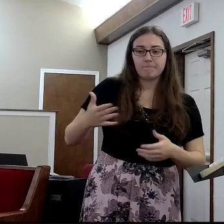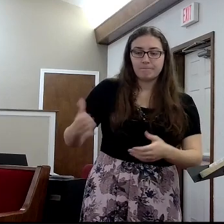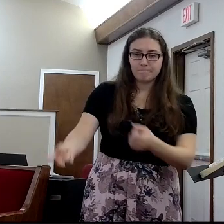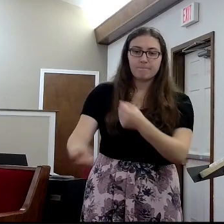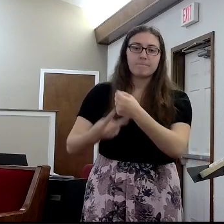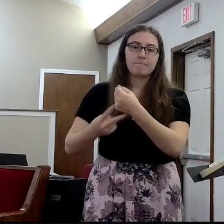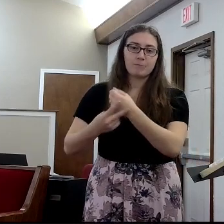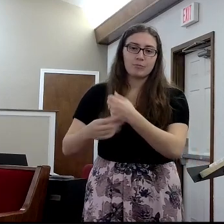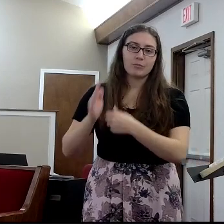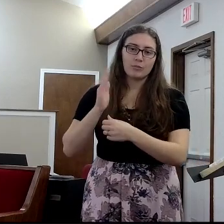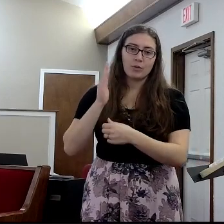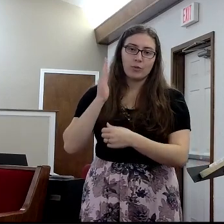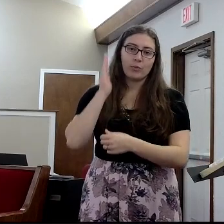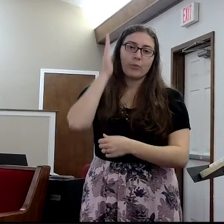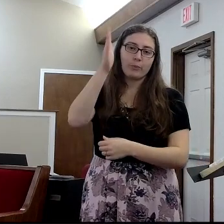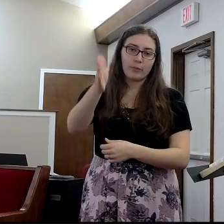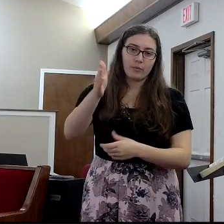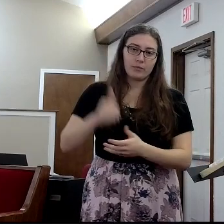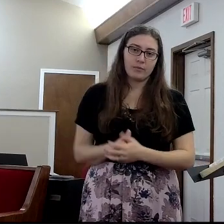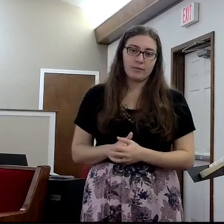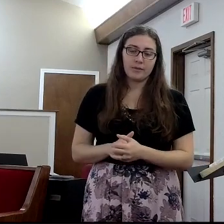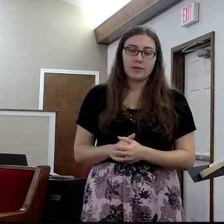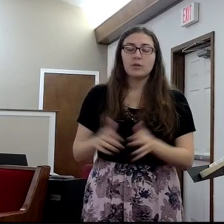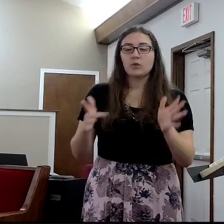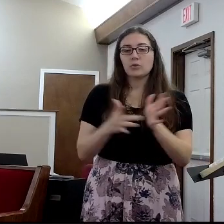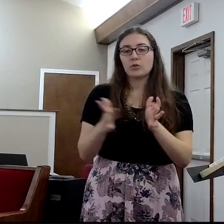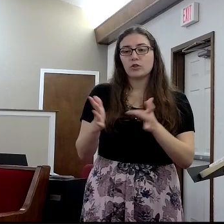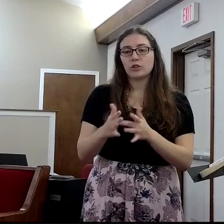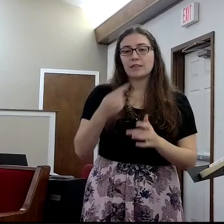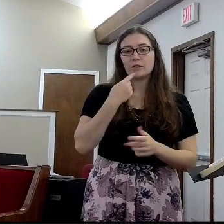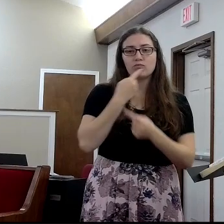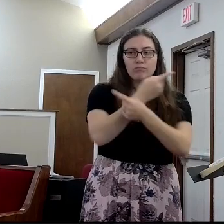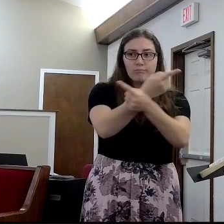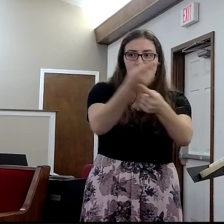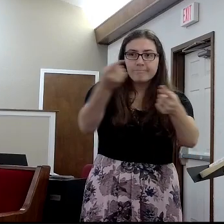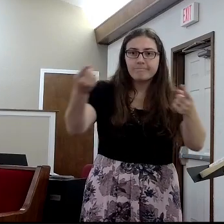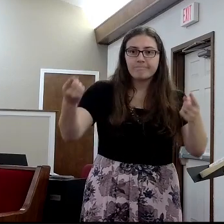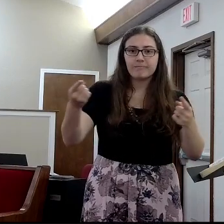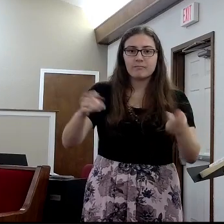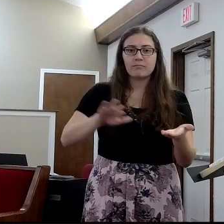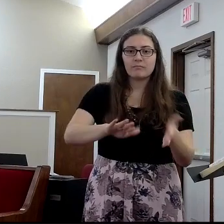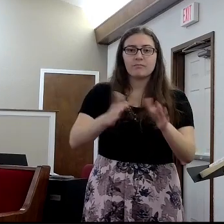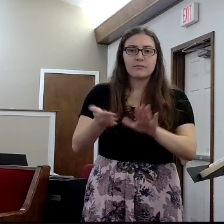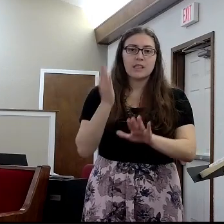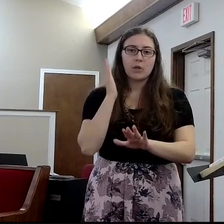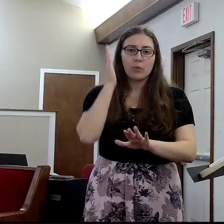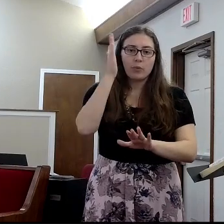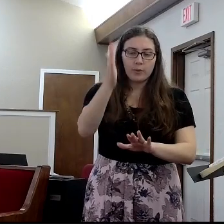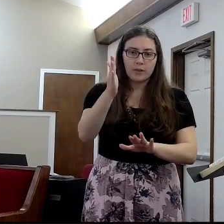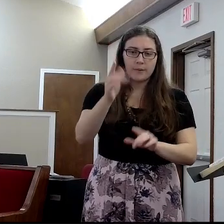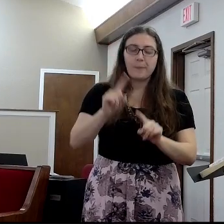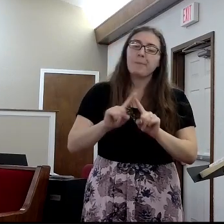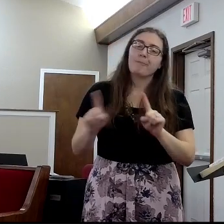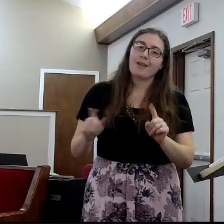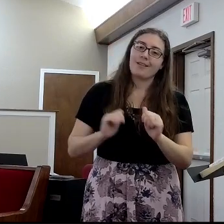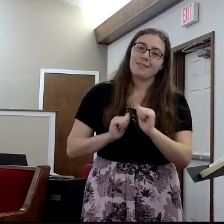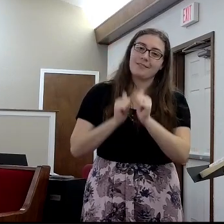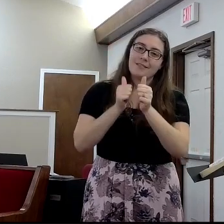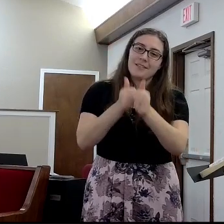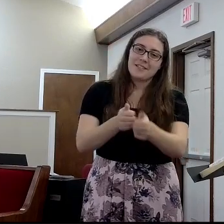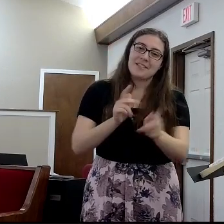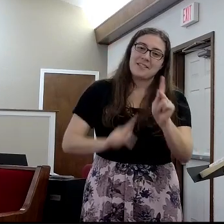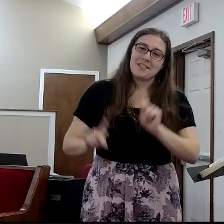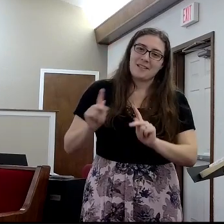it." Wow. So Jesus foretold his death on several occasions, his death, burial,